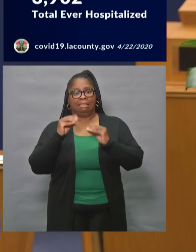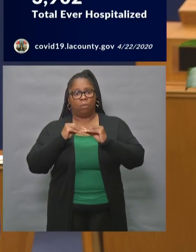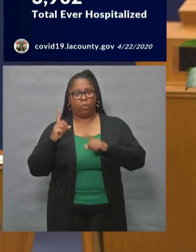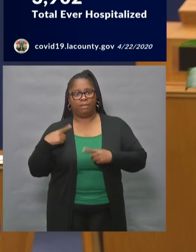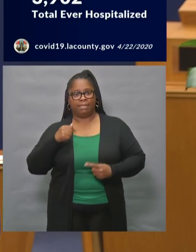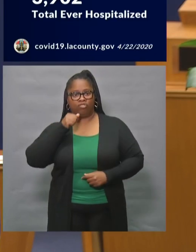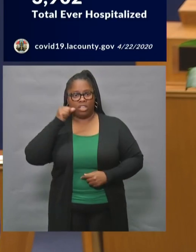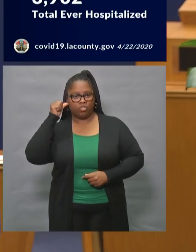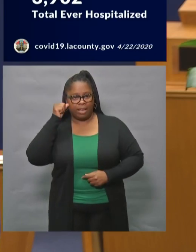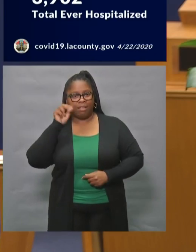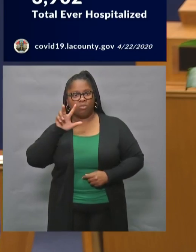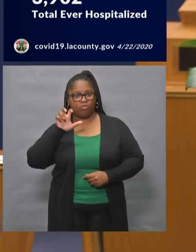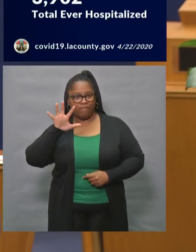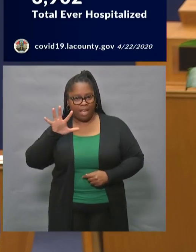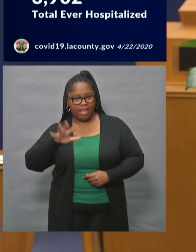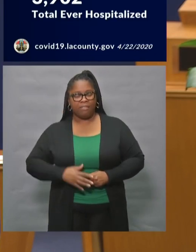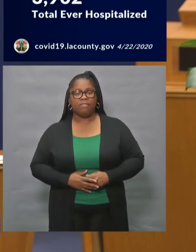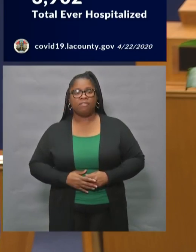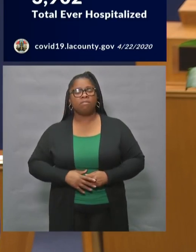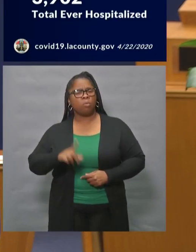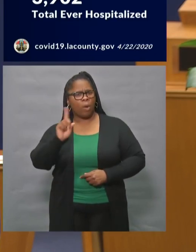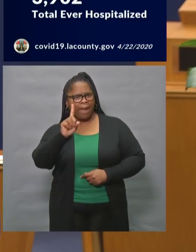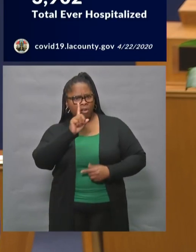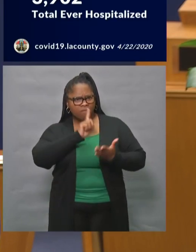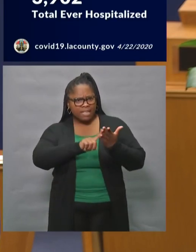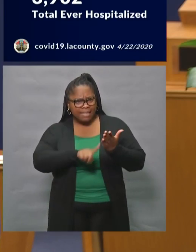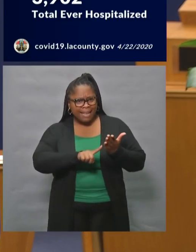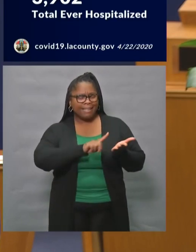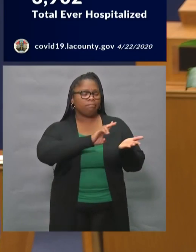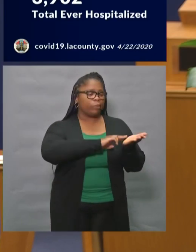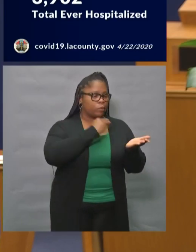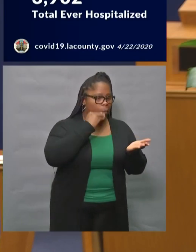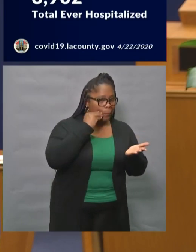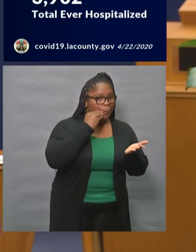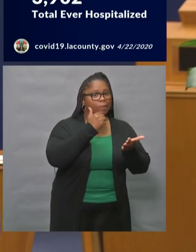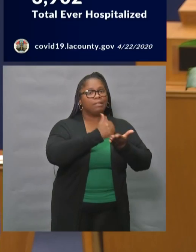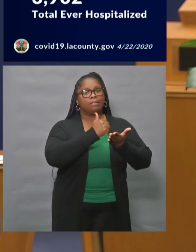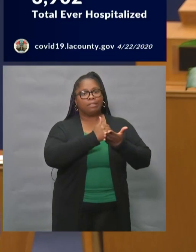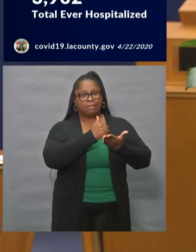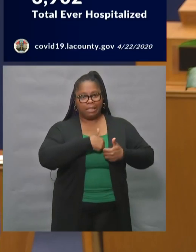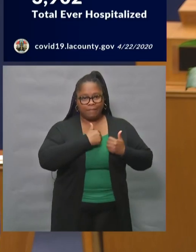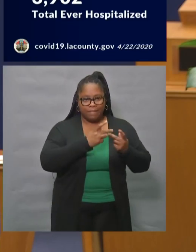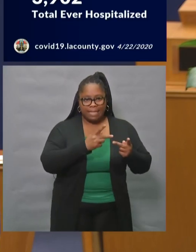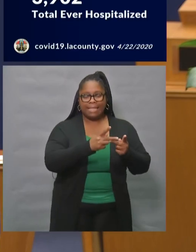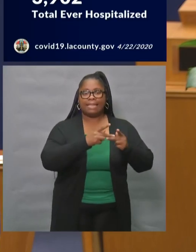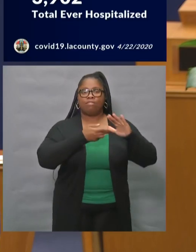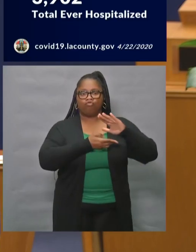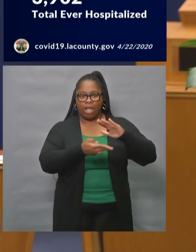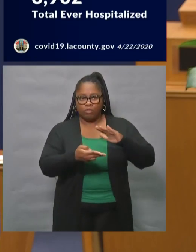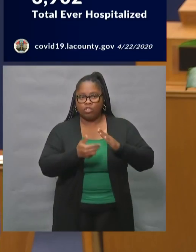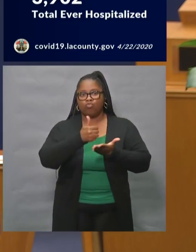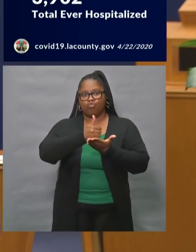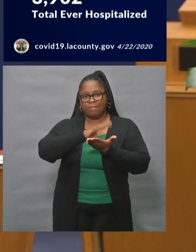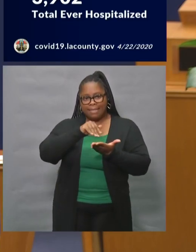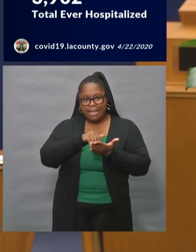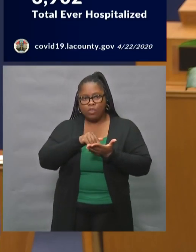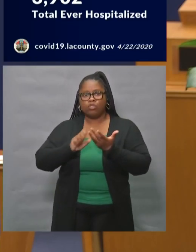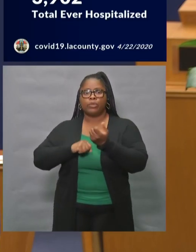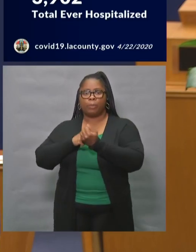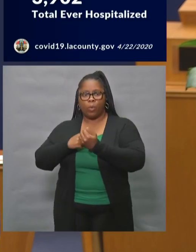These investigations are happening across nursing homes, assisted living facilities, shelters, treatment centers, supportive